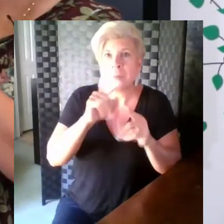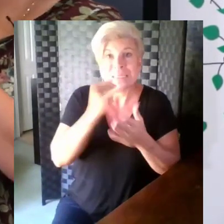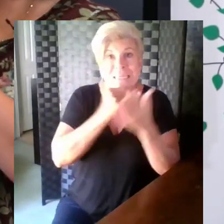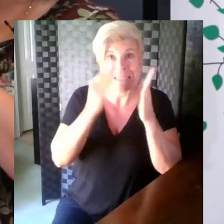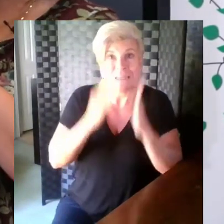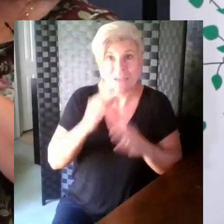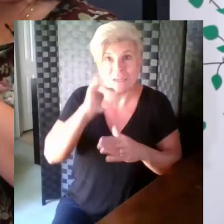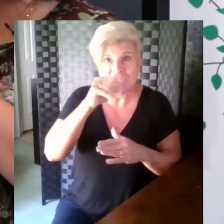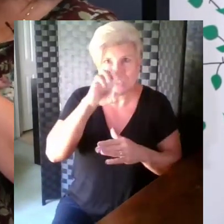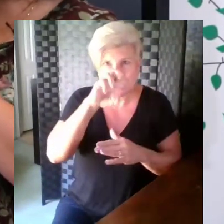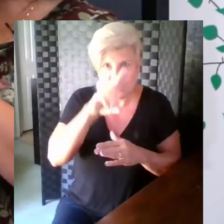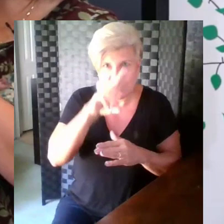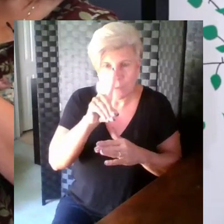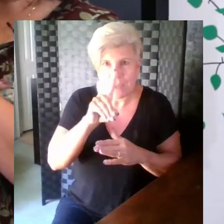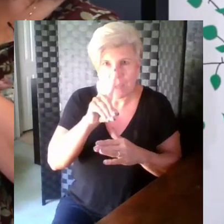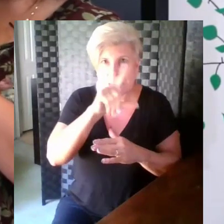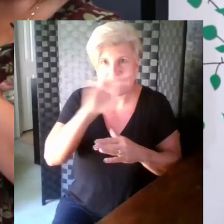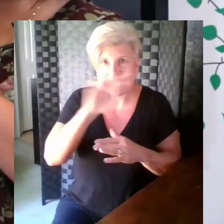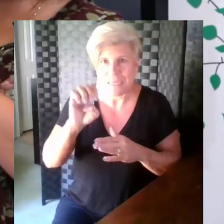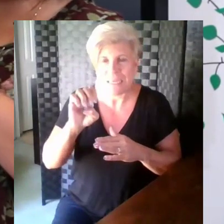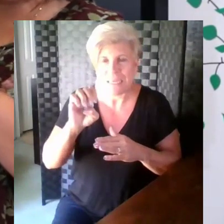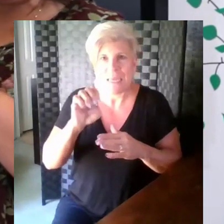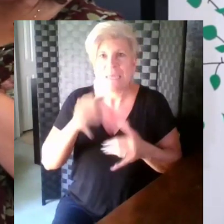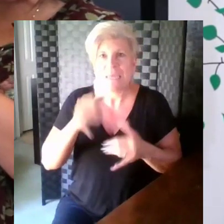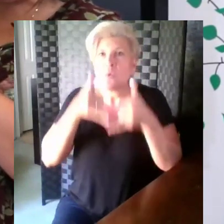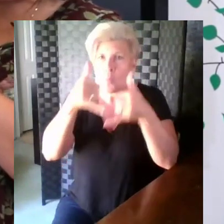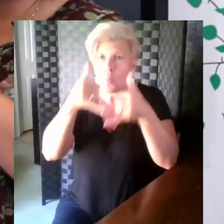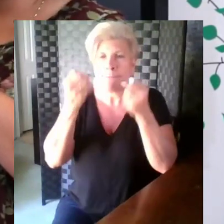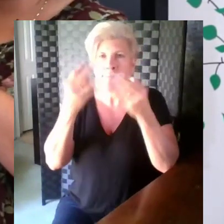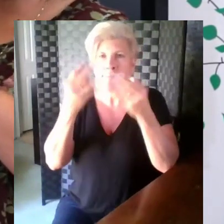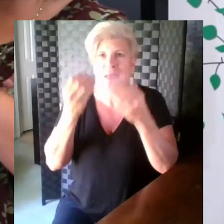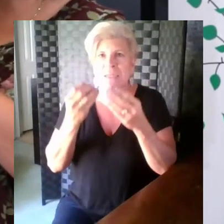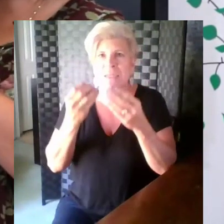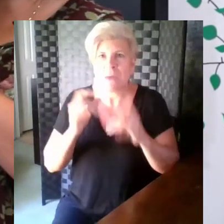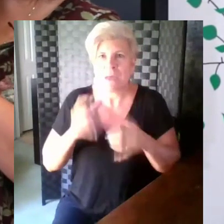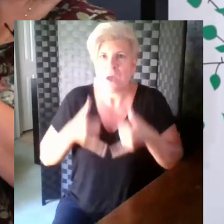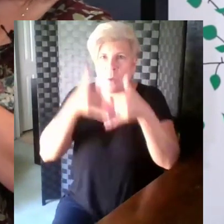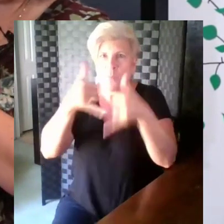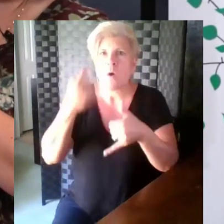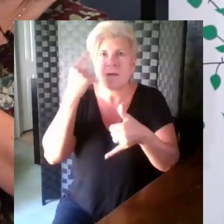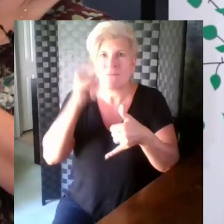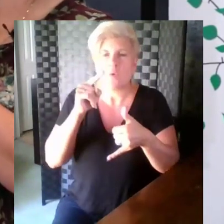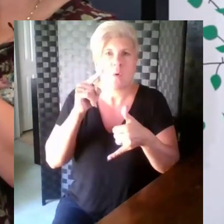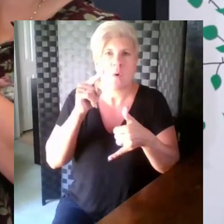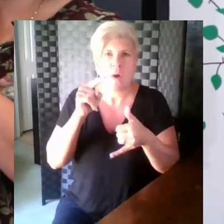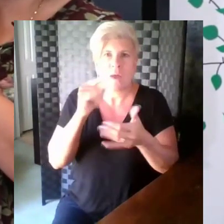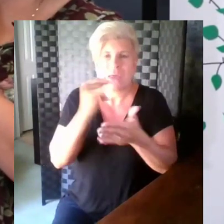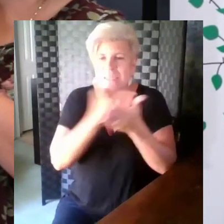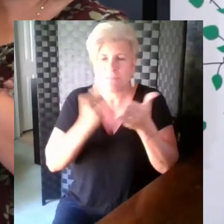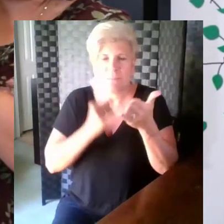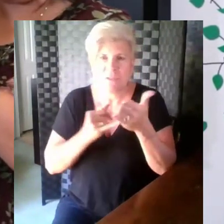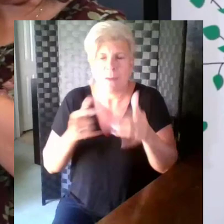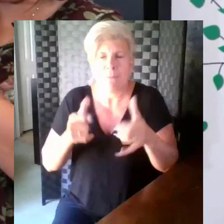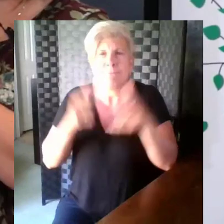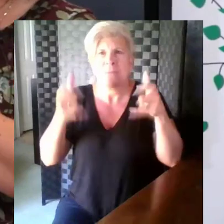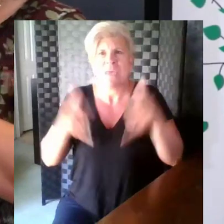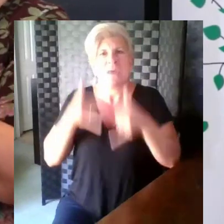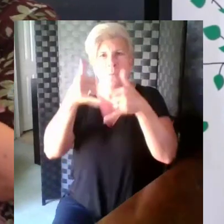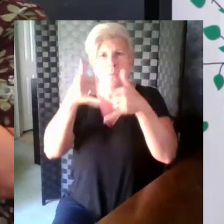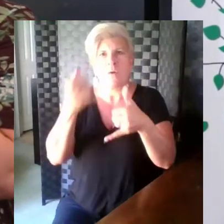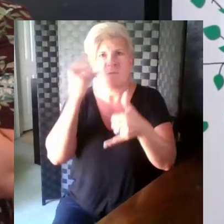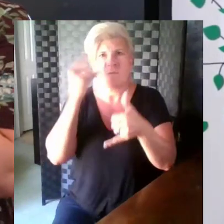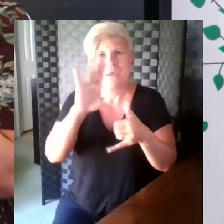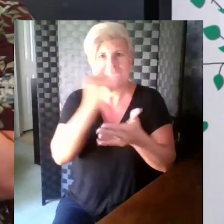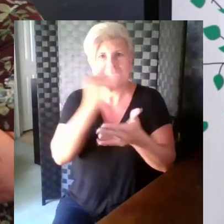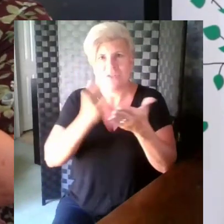illustrator, he is a Caldecott Award-winning illustrator. That means that he has won big awards